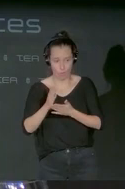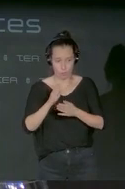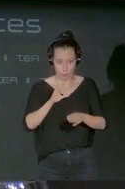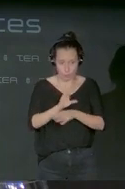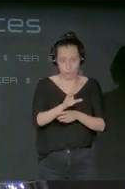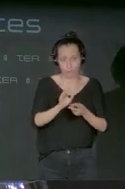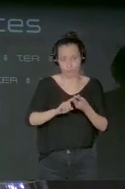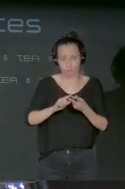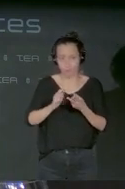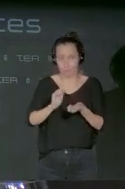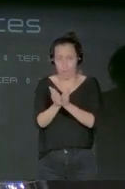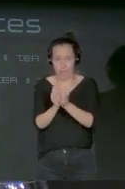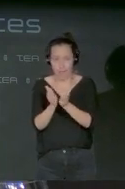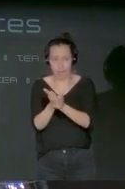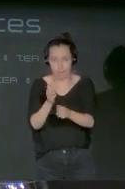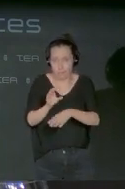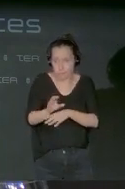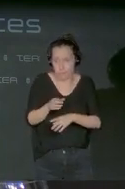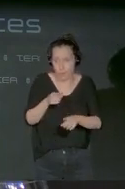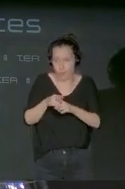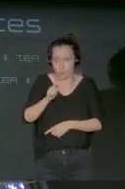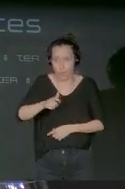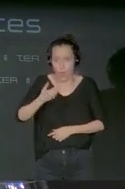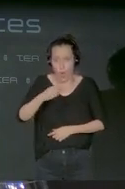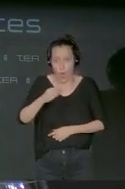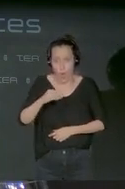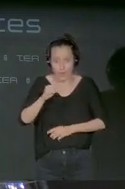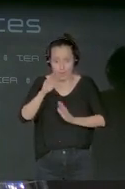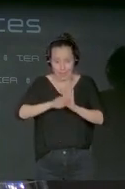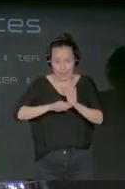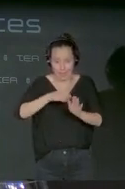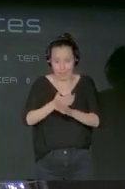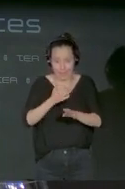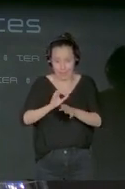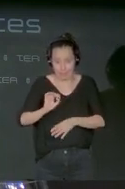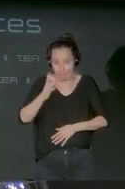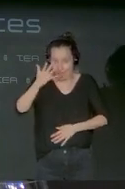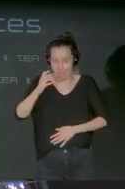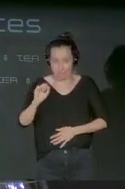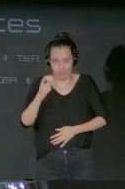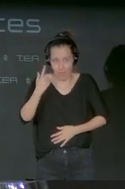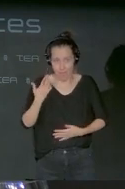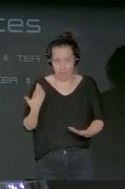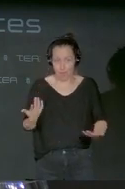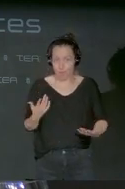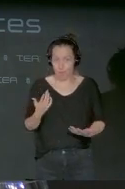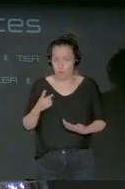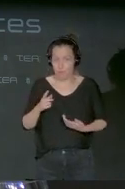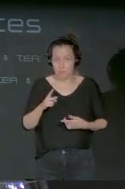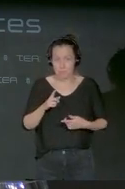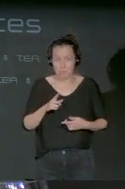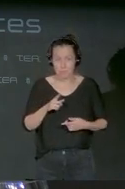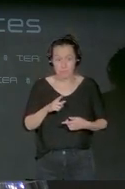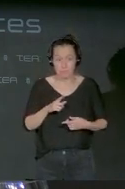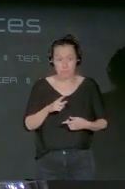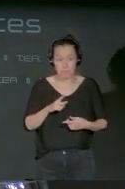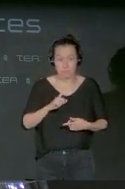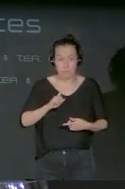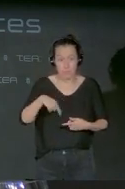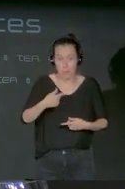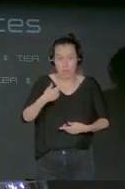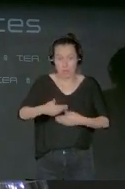young startups to start their first studios. And at the same time, we have to transform the EU state aid rules. As mentioned a number of times today,